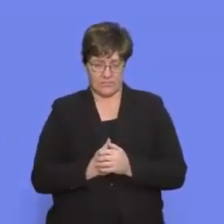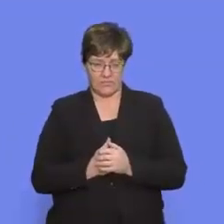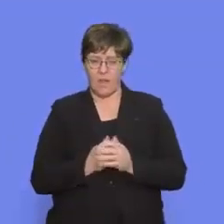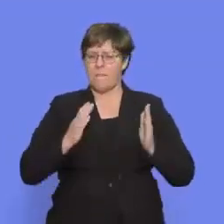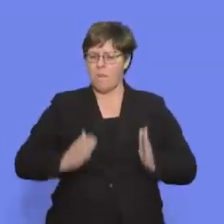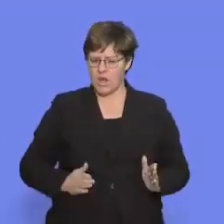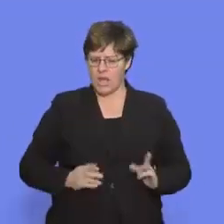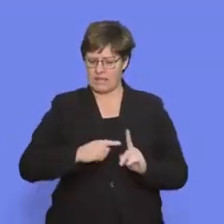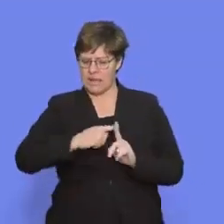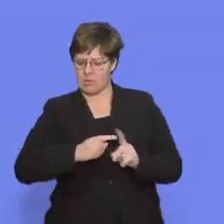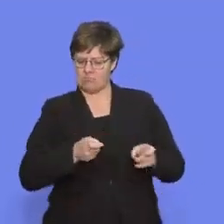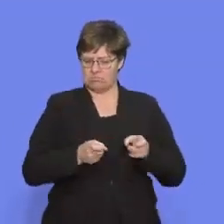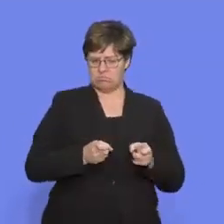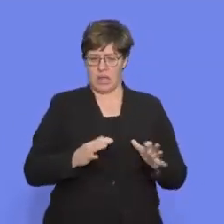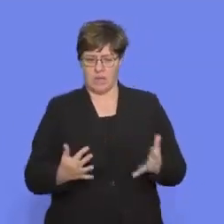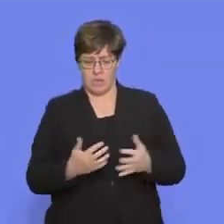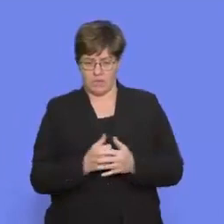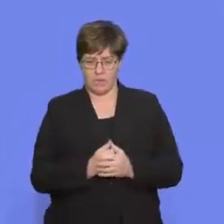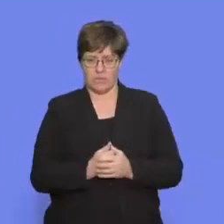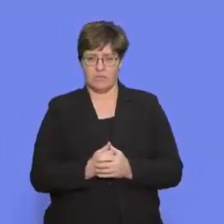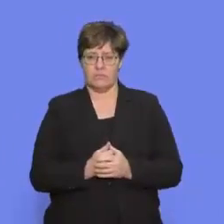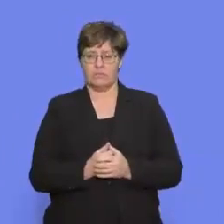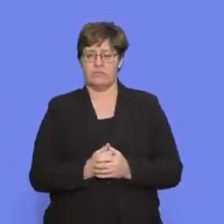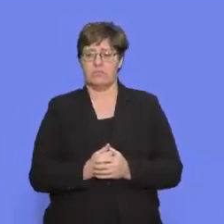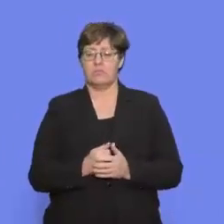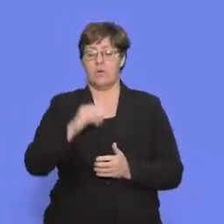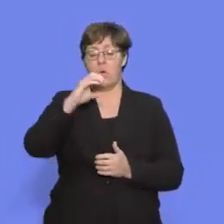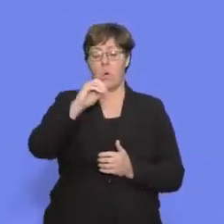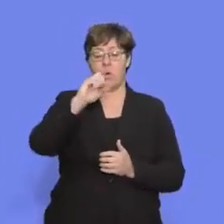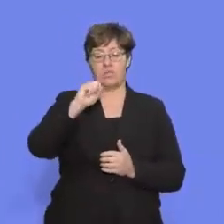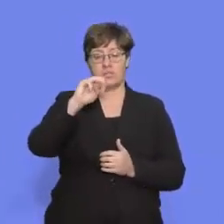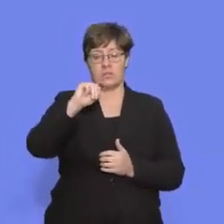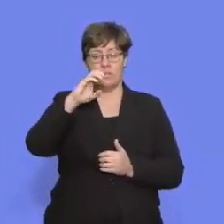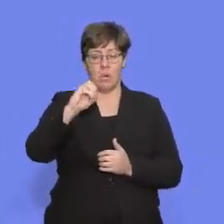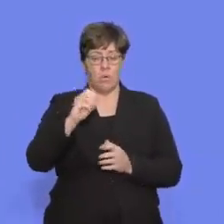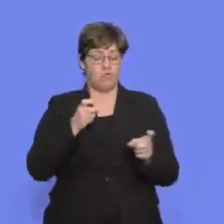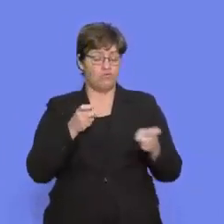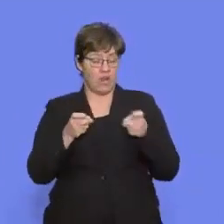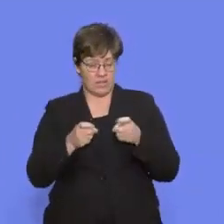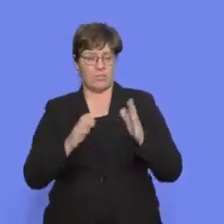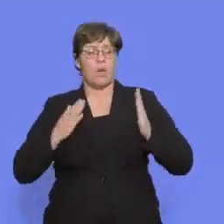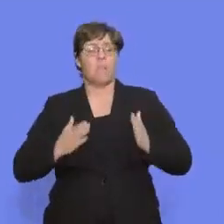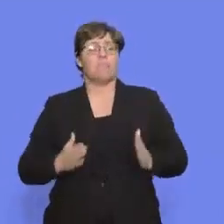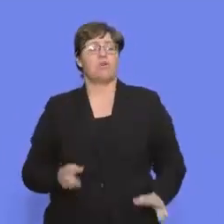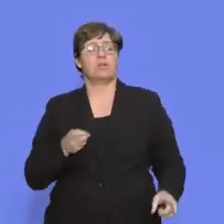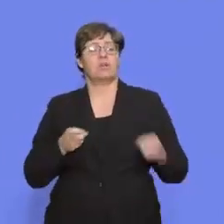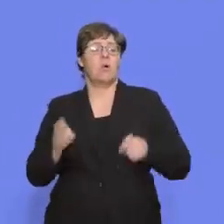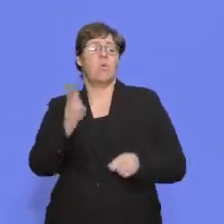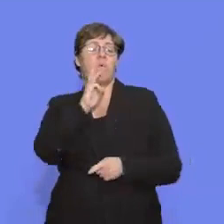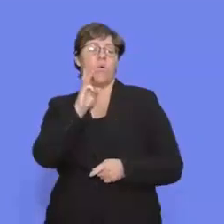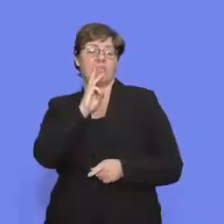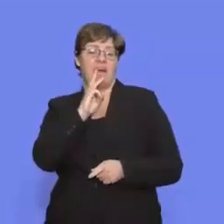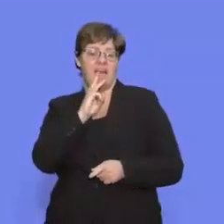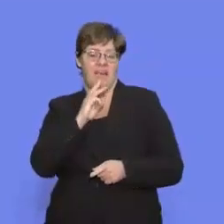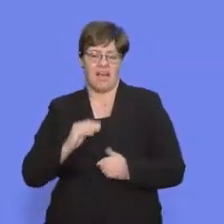the temperature. Osmoregulation, we're talking about the body regulating the water level. And